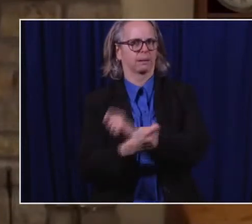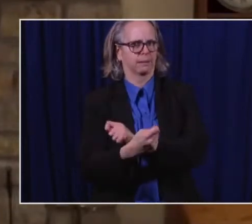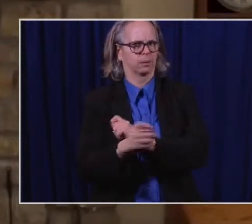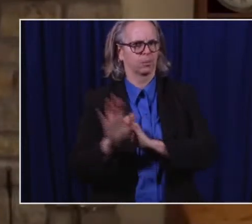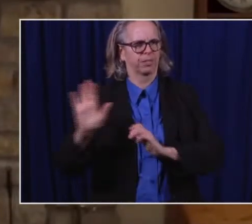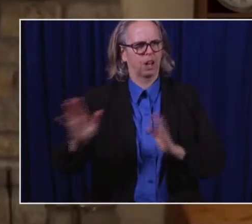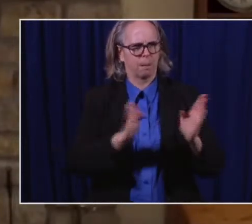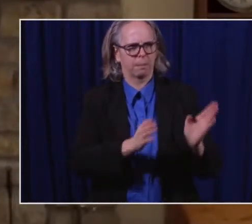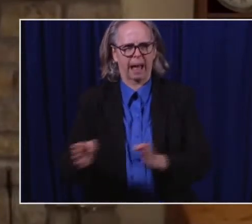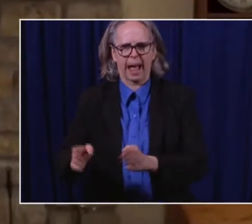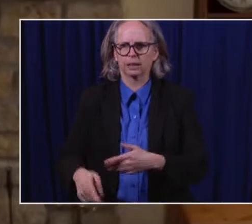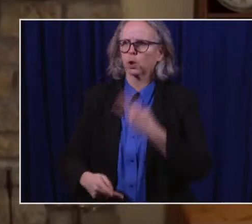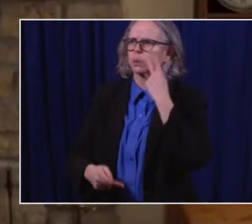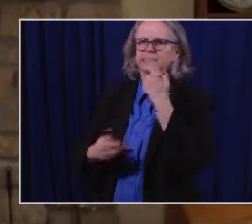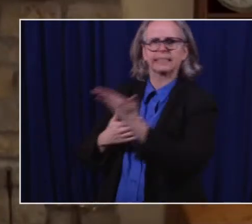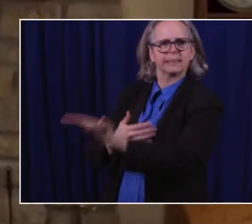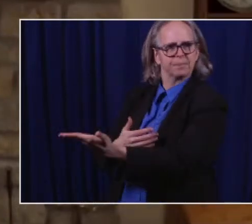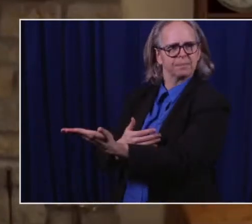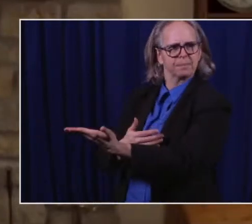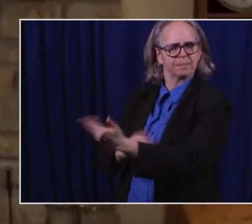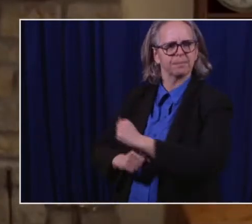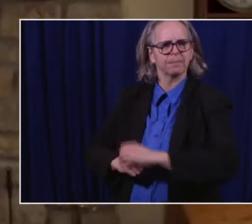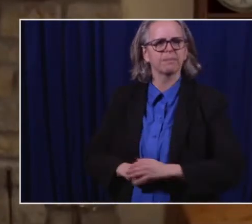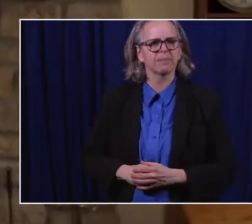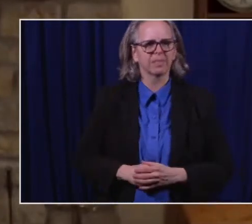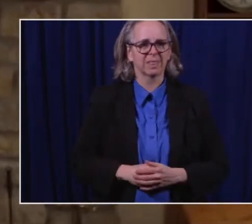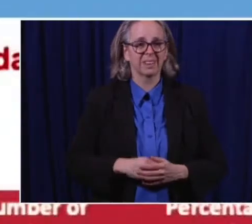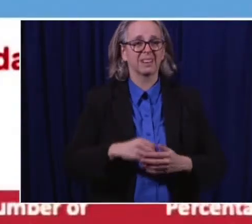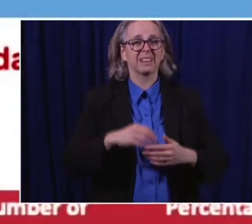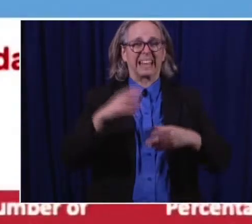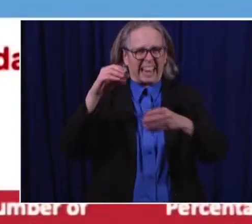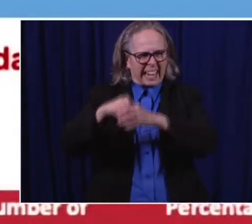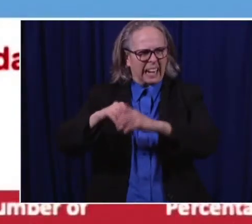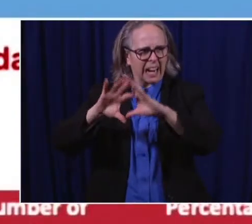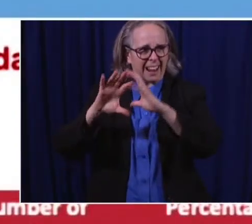students. So full in-person,